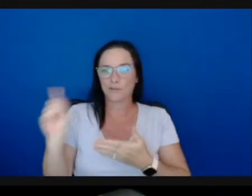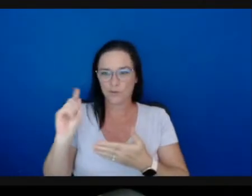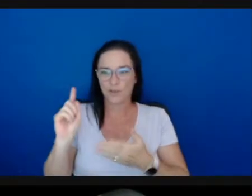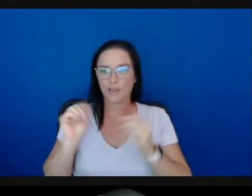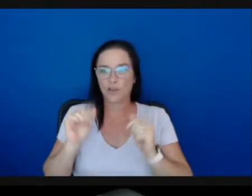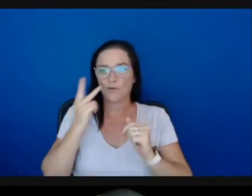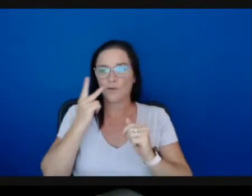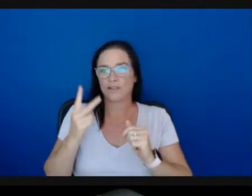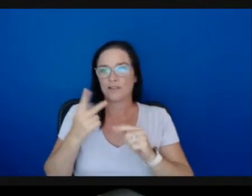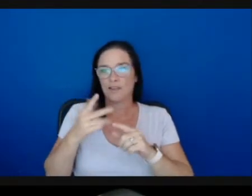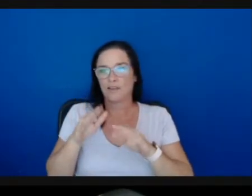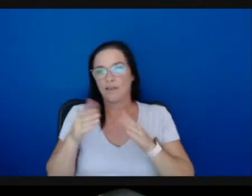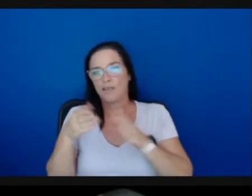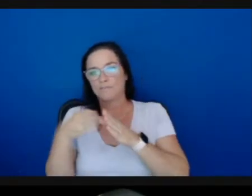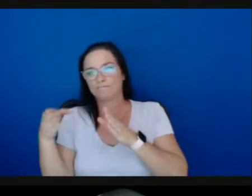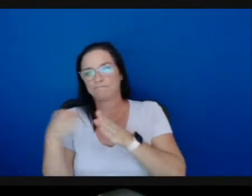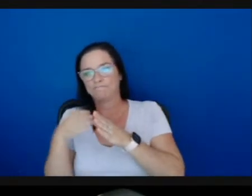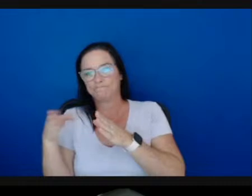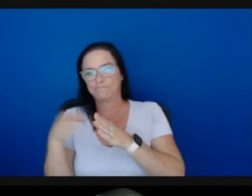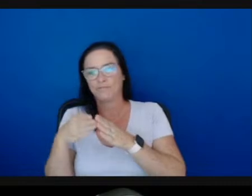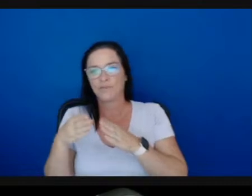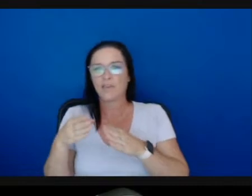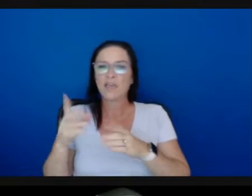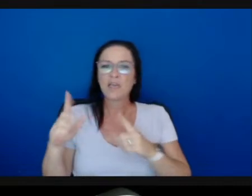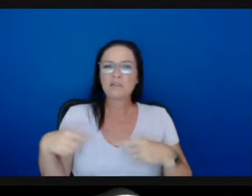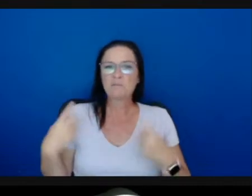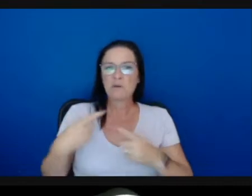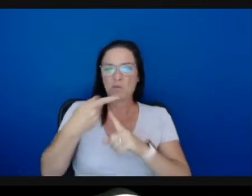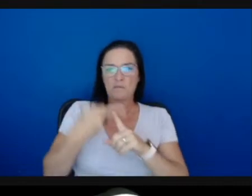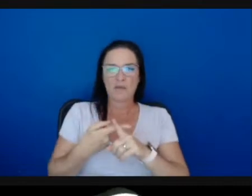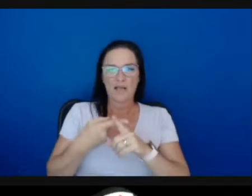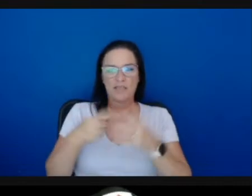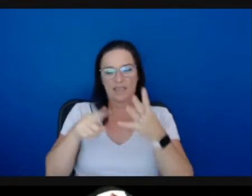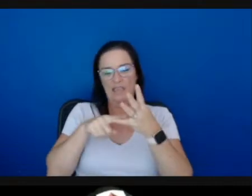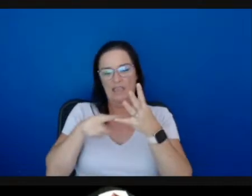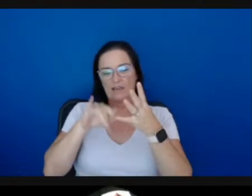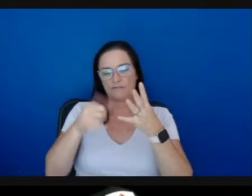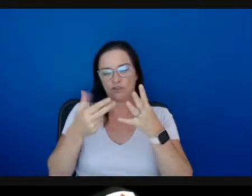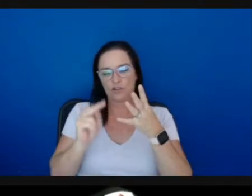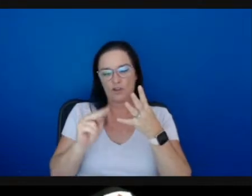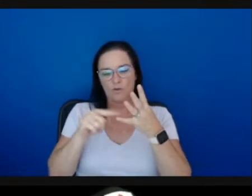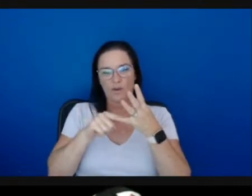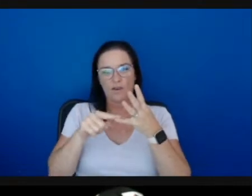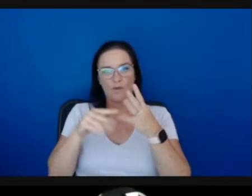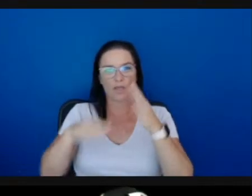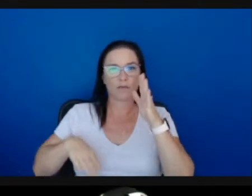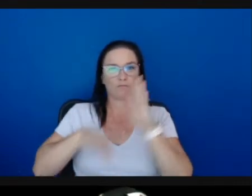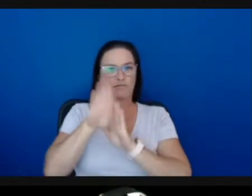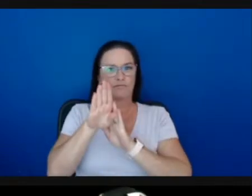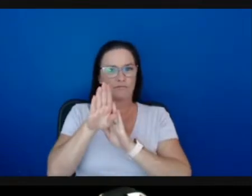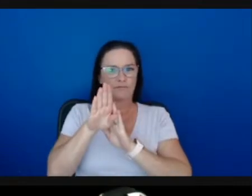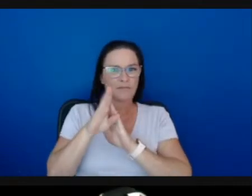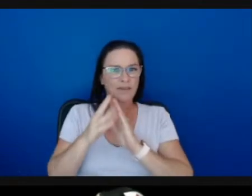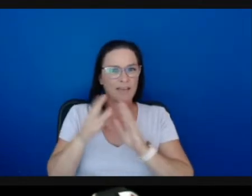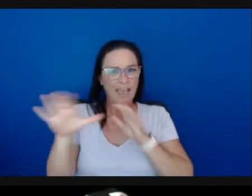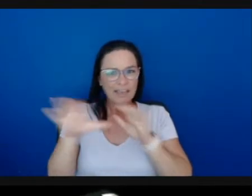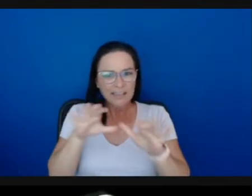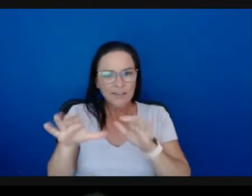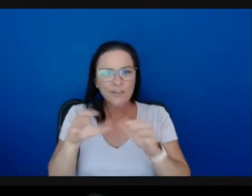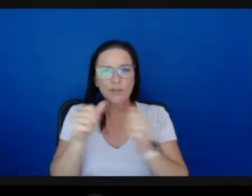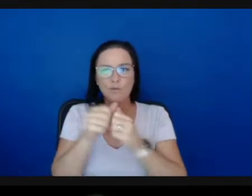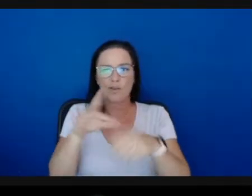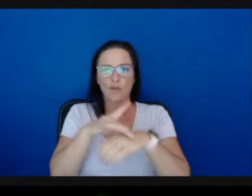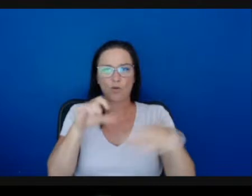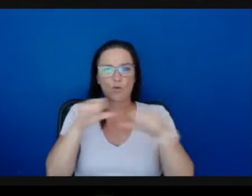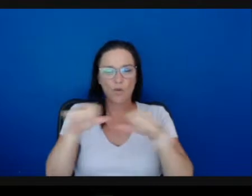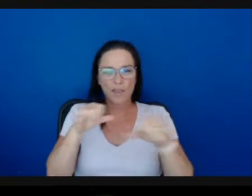graph. It's been just about a month. The end of January was the big spike in activity, earthquakes, and the big pulse